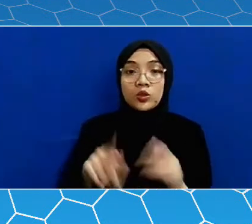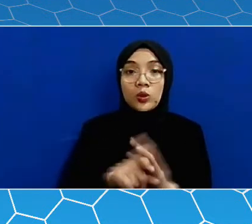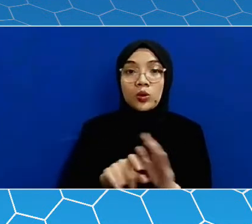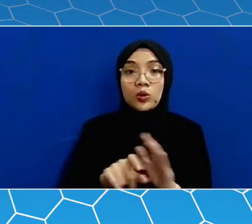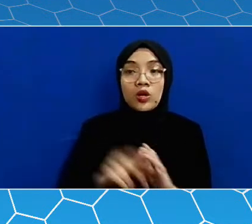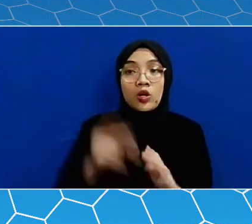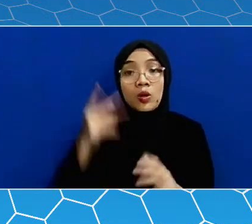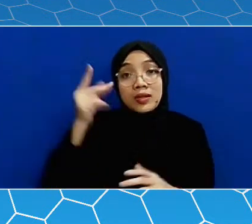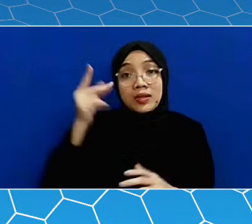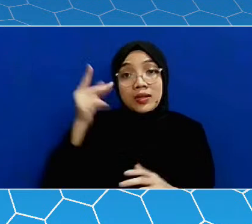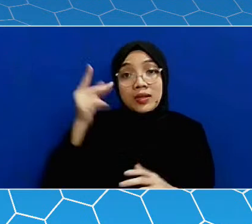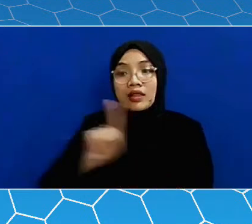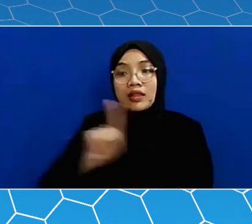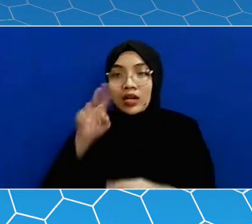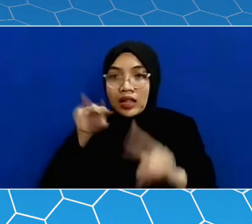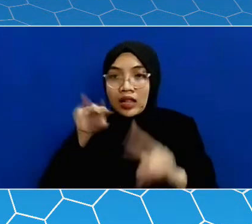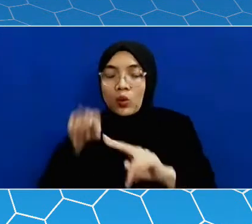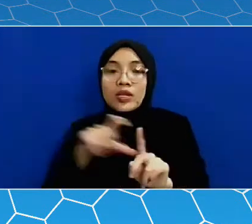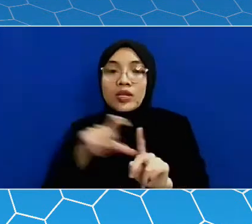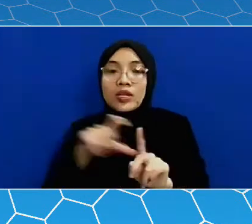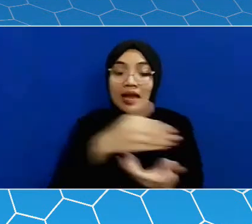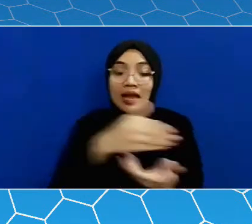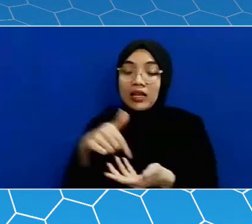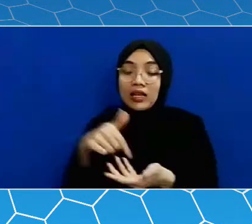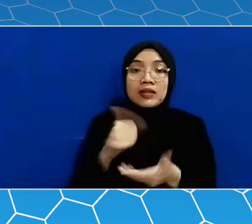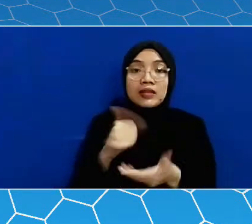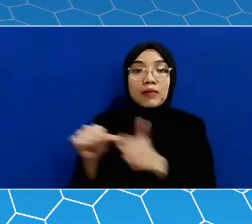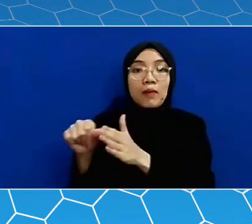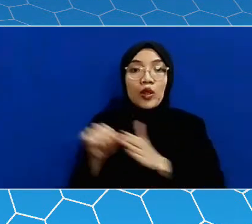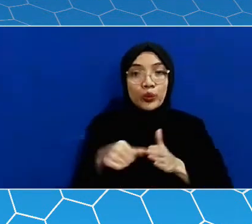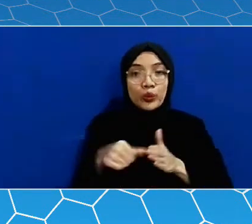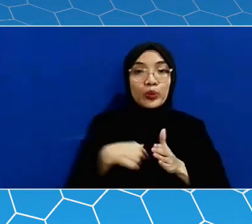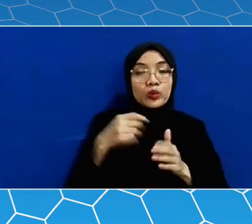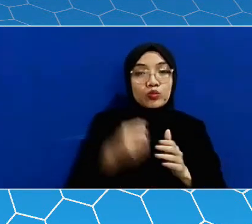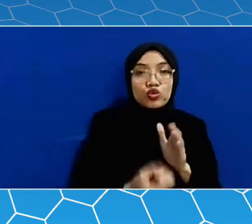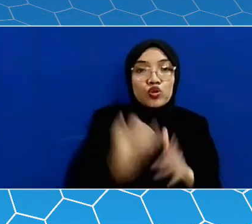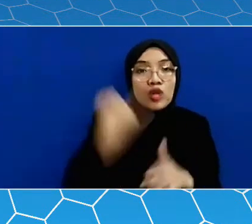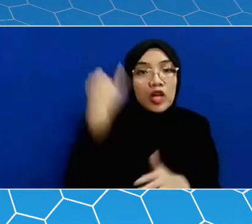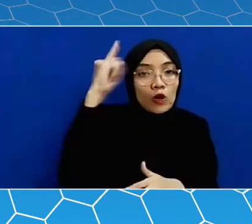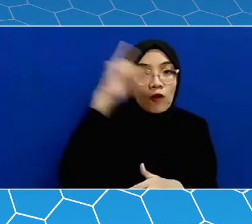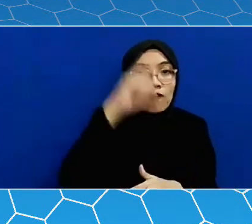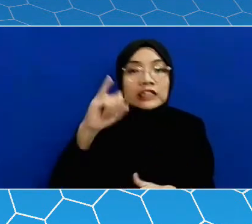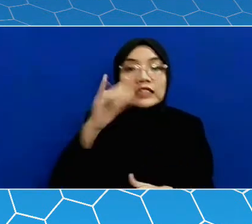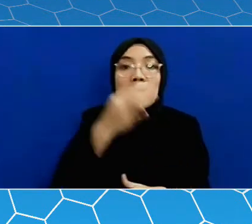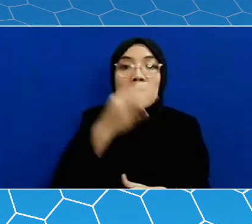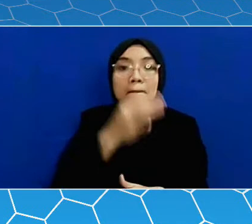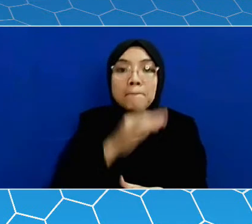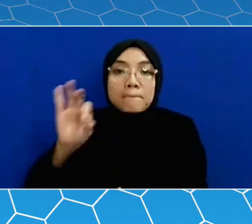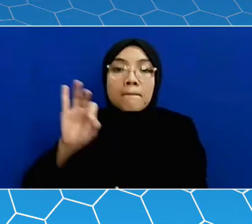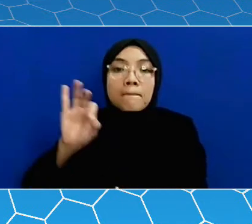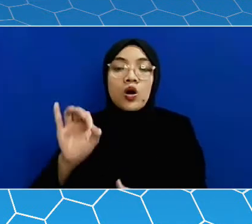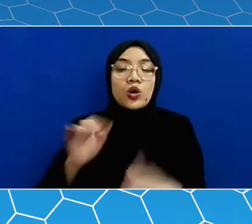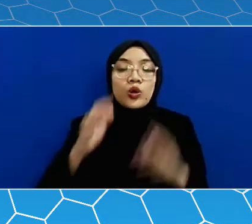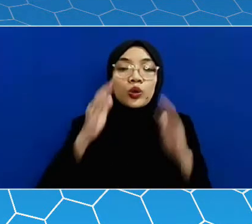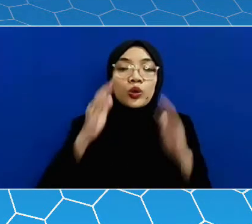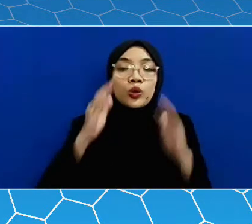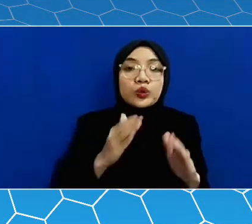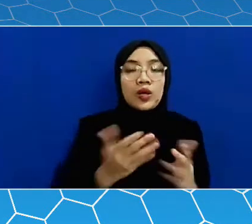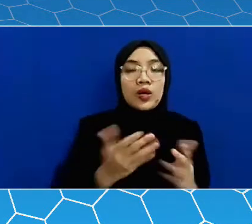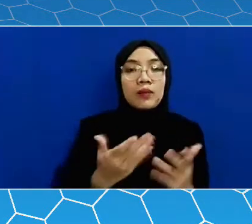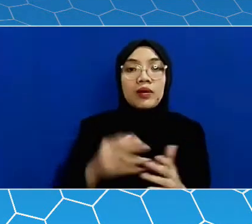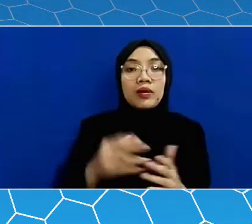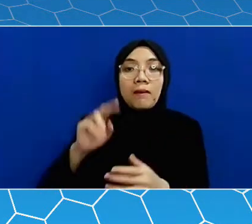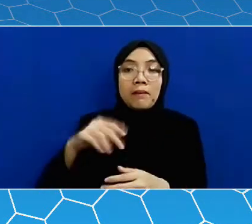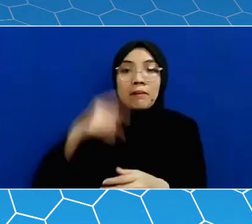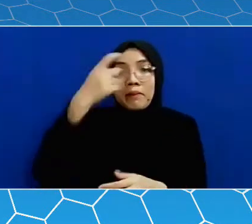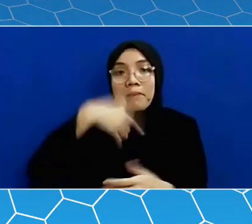to come up with innovative ways of getting the patients through our hospital, not only cardiac surgery for cardiac patients, but all the patients